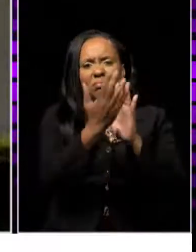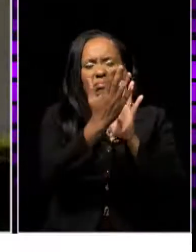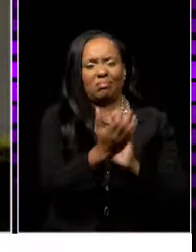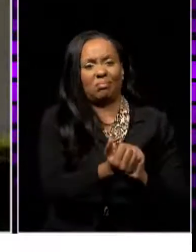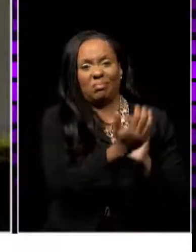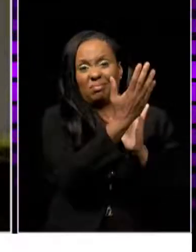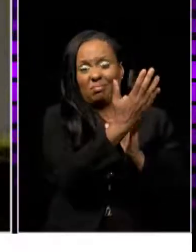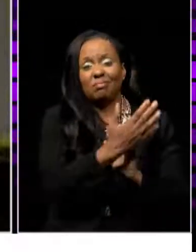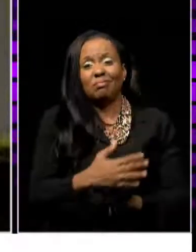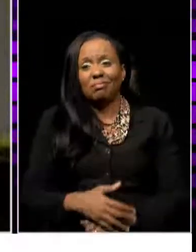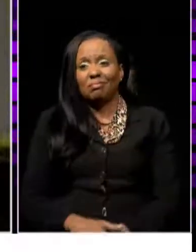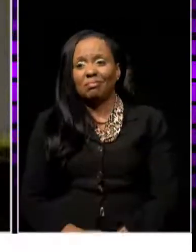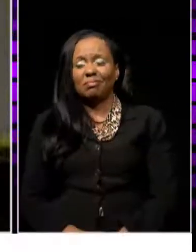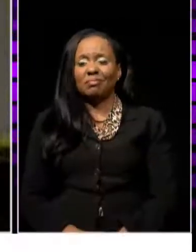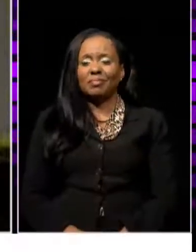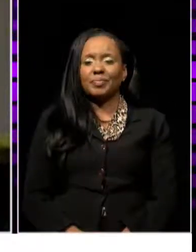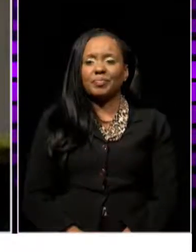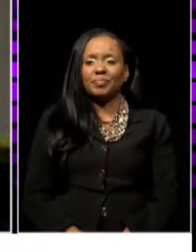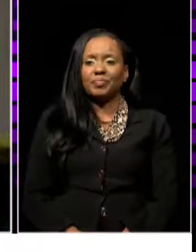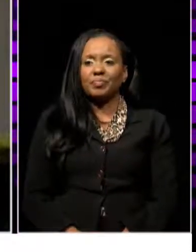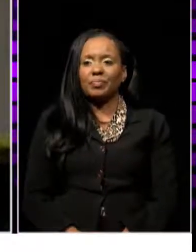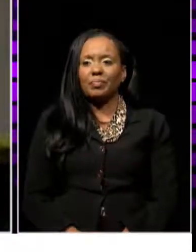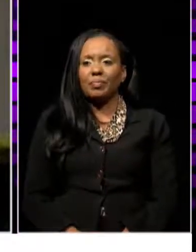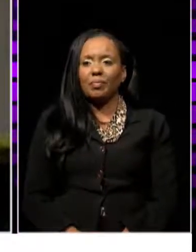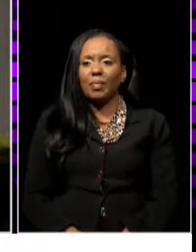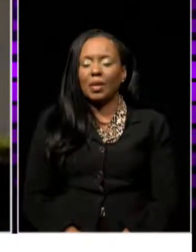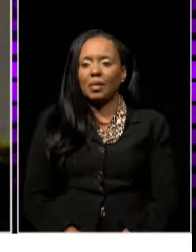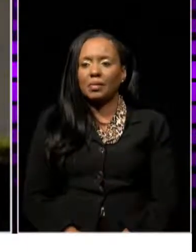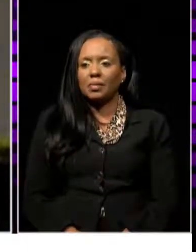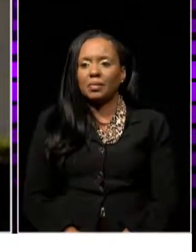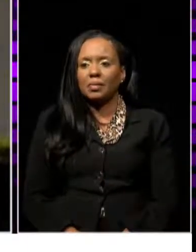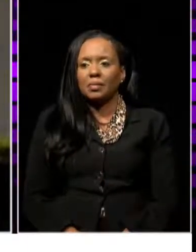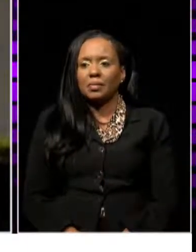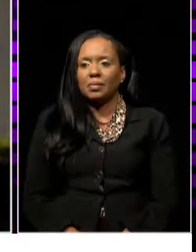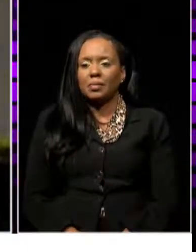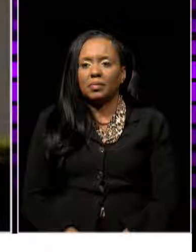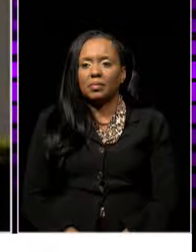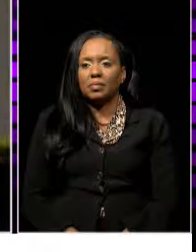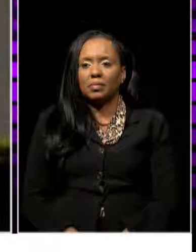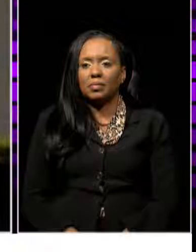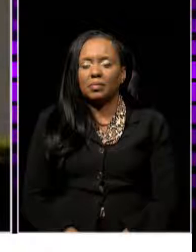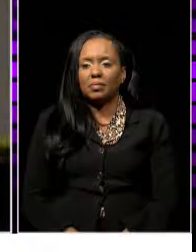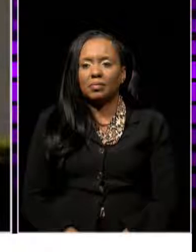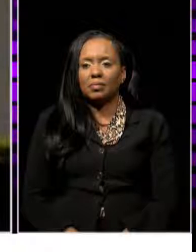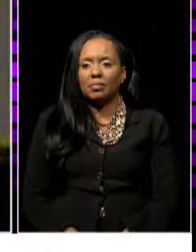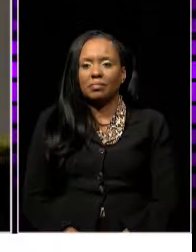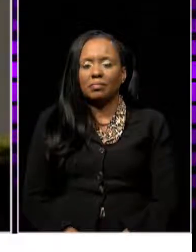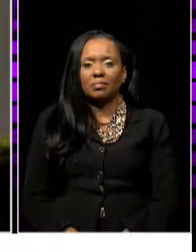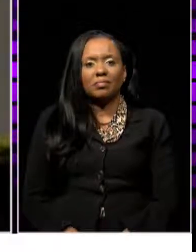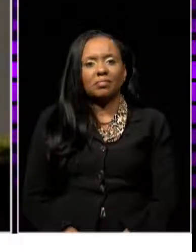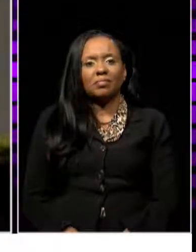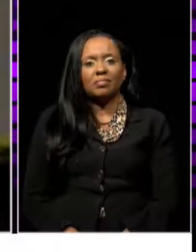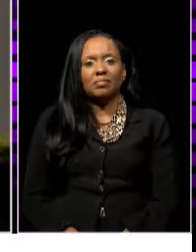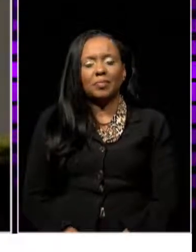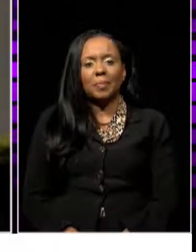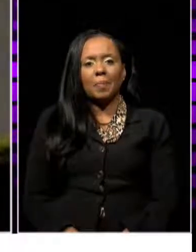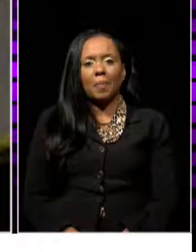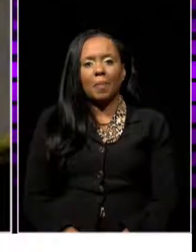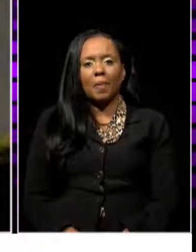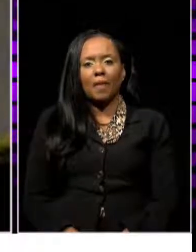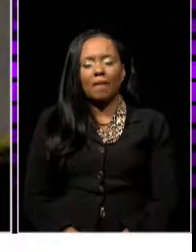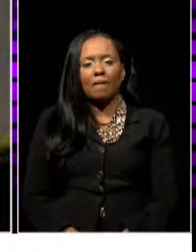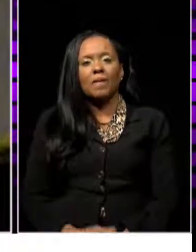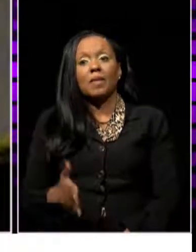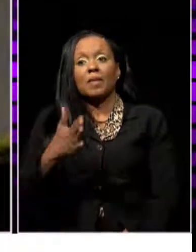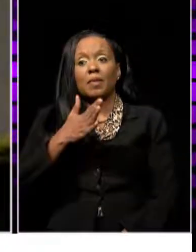we are. Okay, my particular circumstance with my class, because I am familiar with